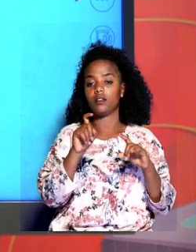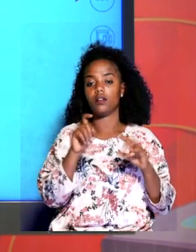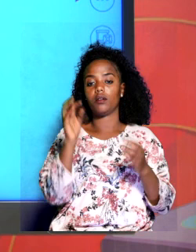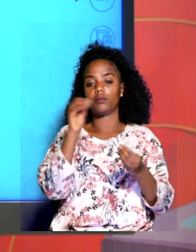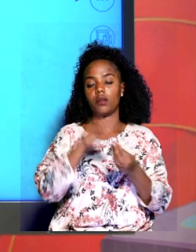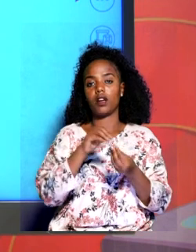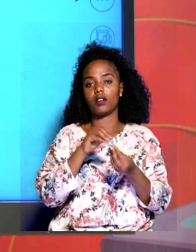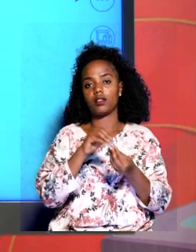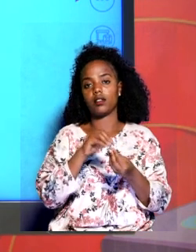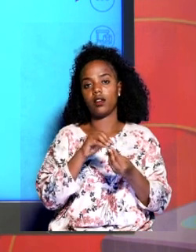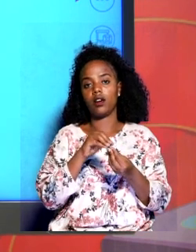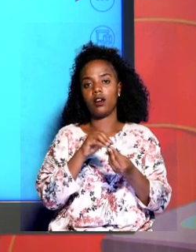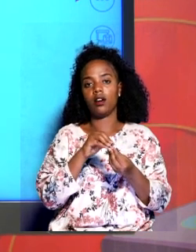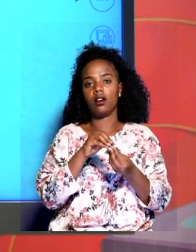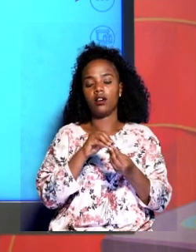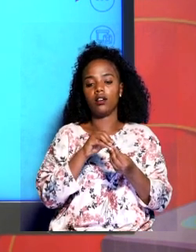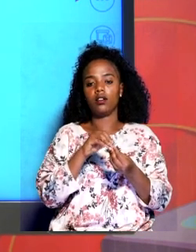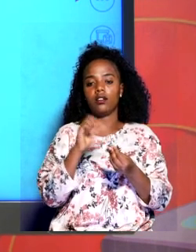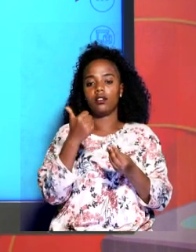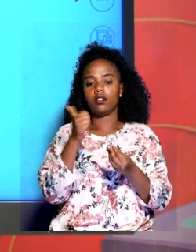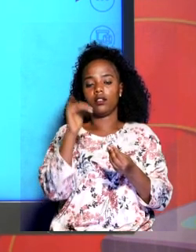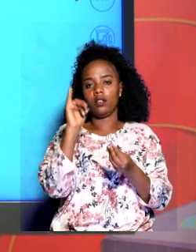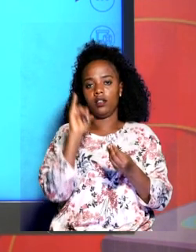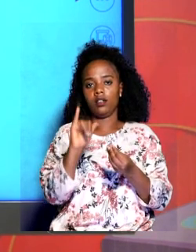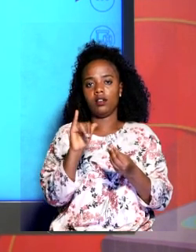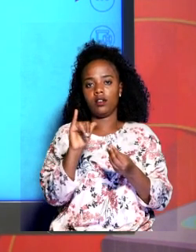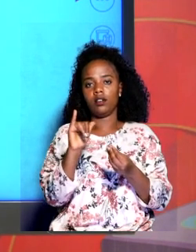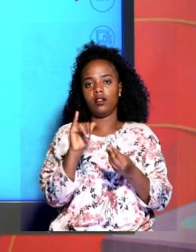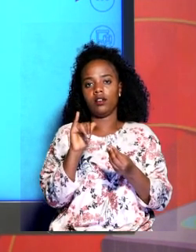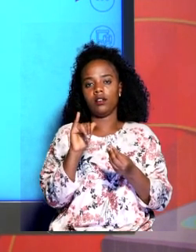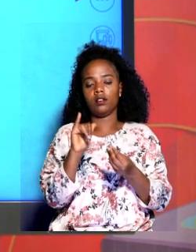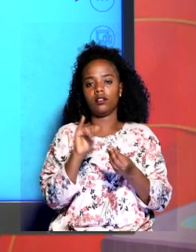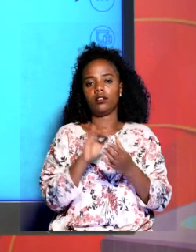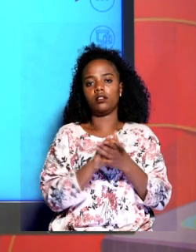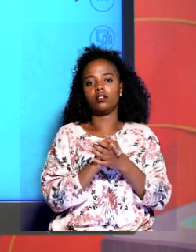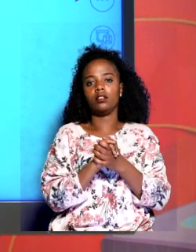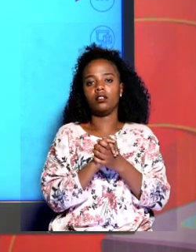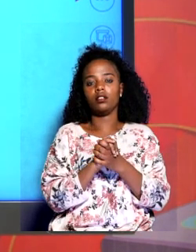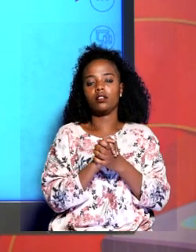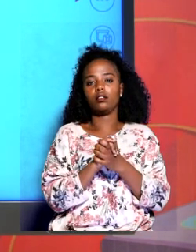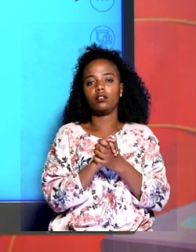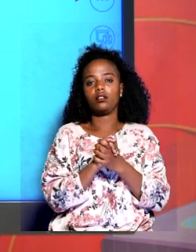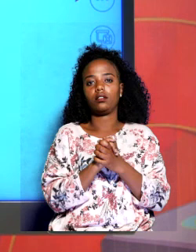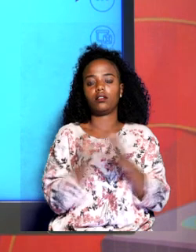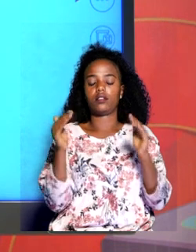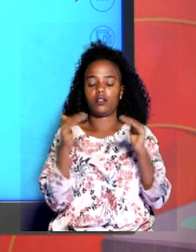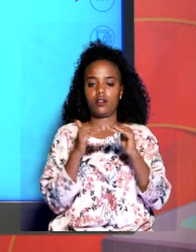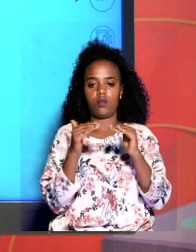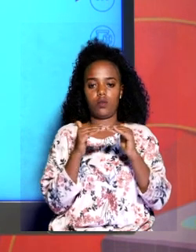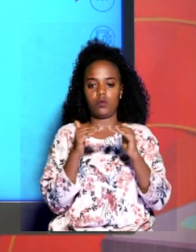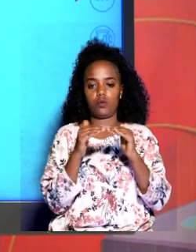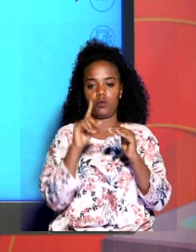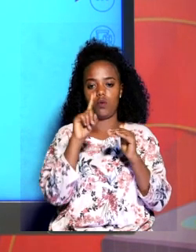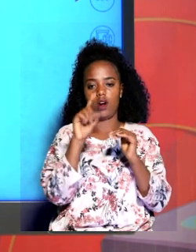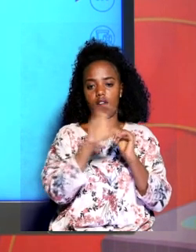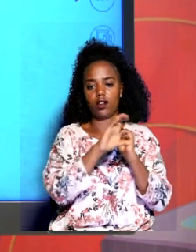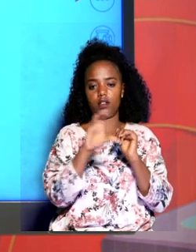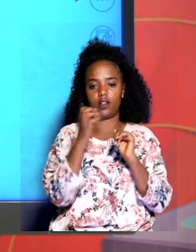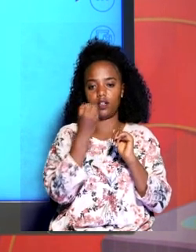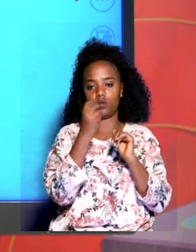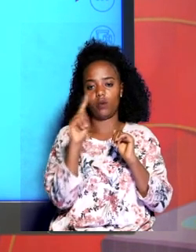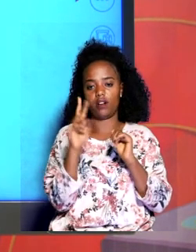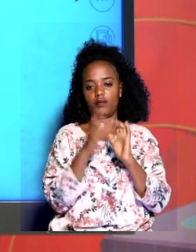2x plus 10y. 2x plus 10y is equals to